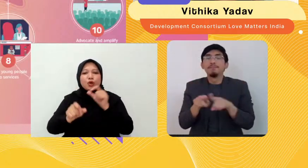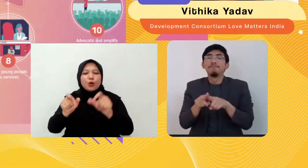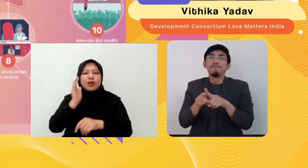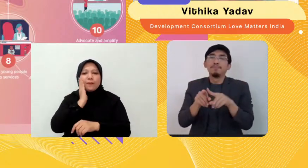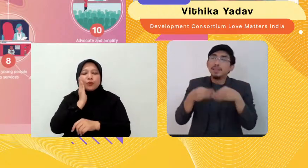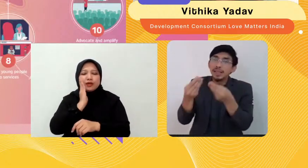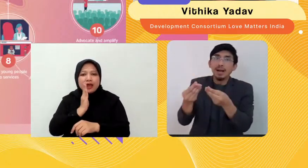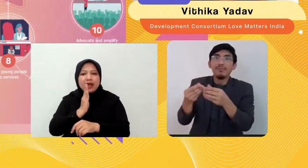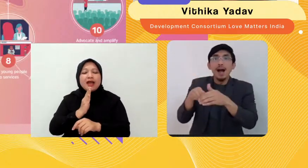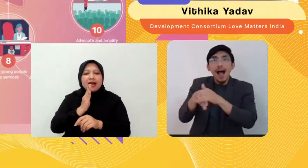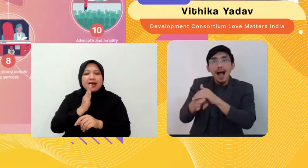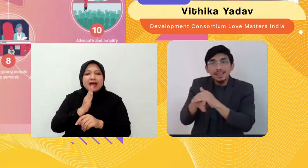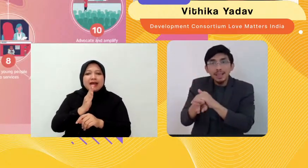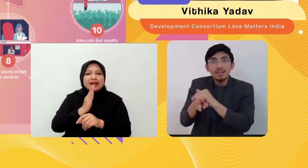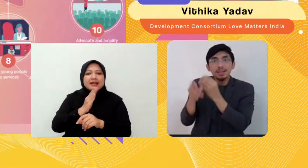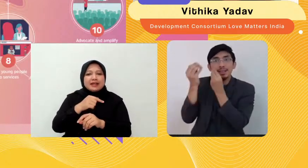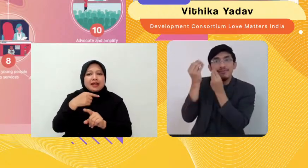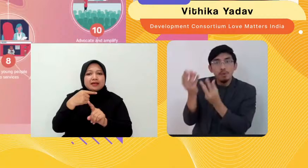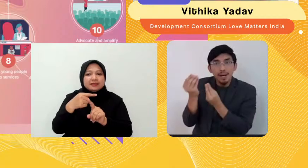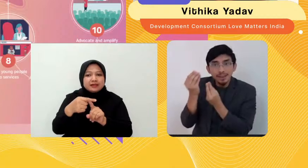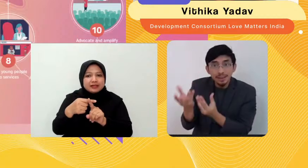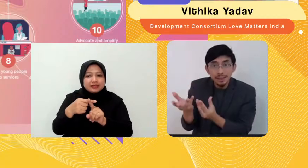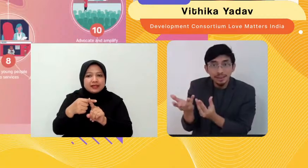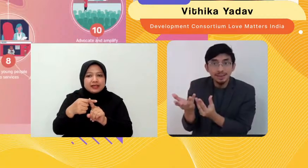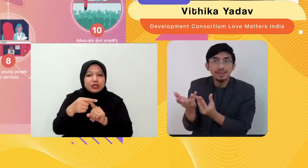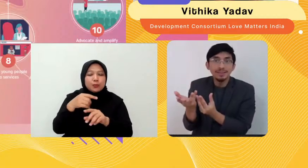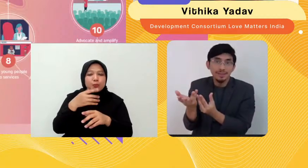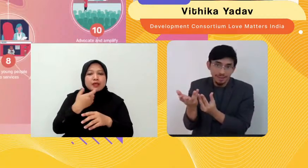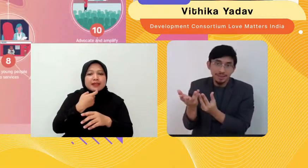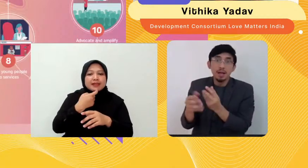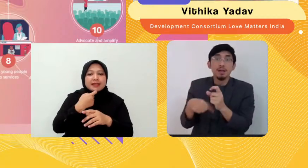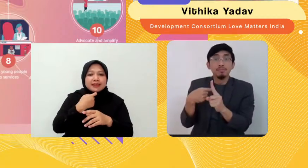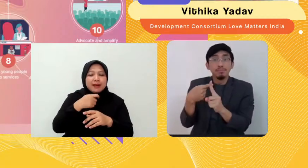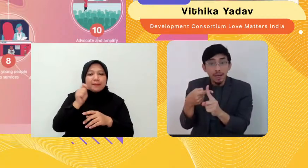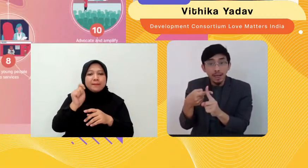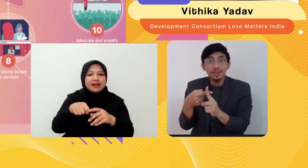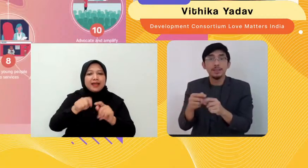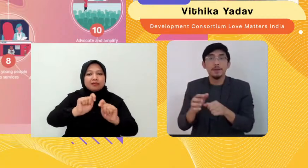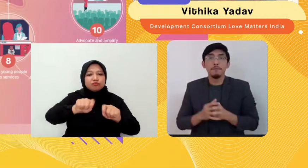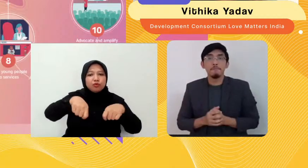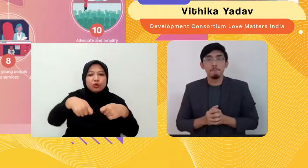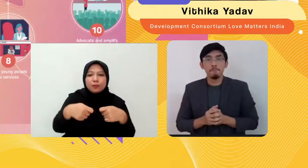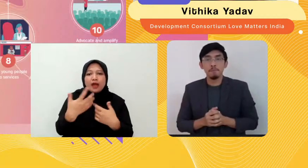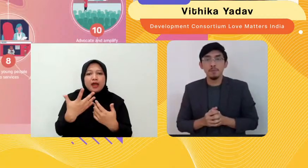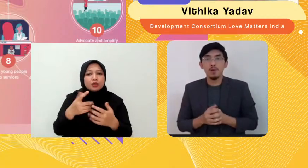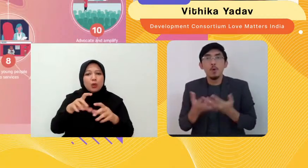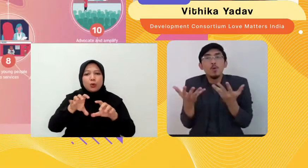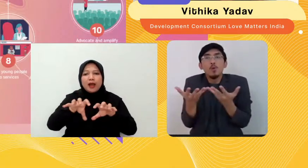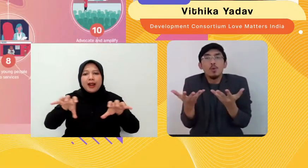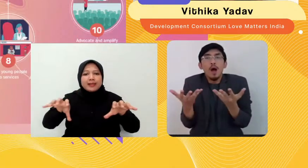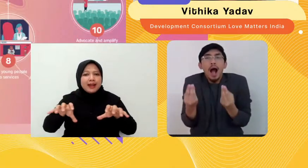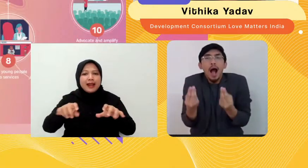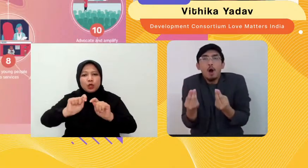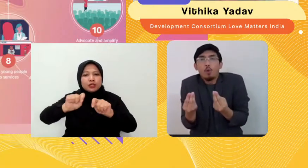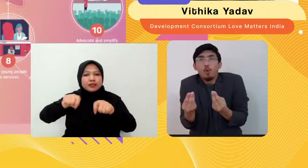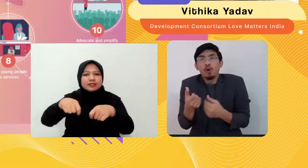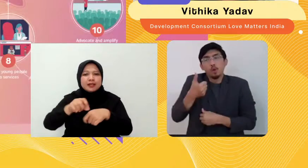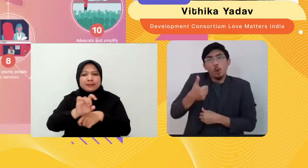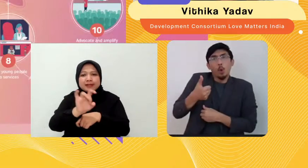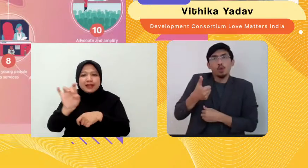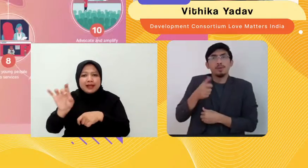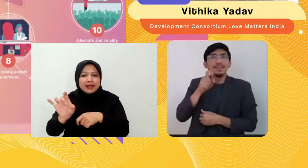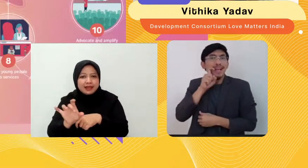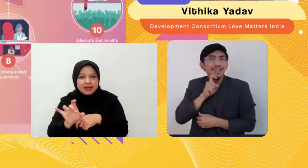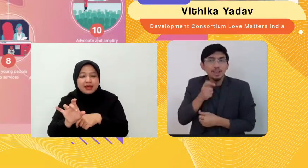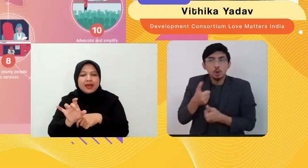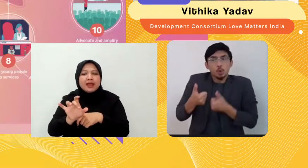trying to put sexy back into condom and contraception, and making information available in a way that was non-threatening was something